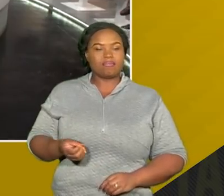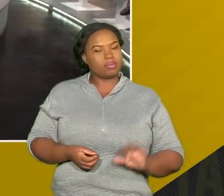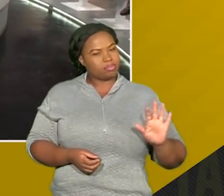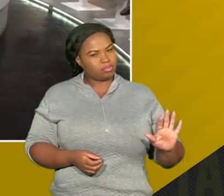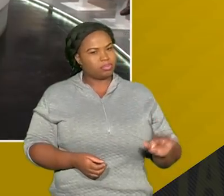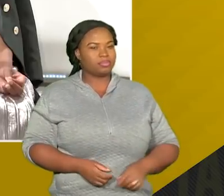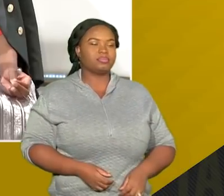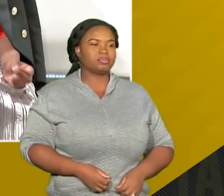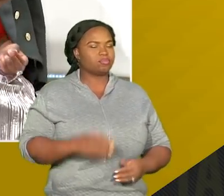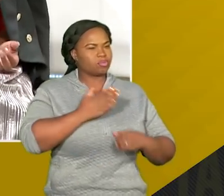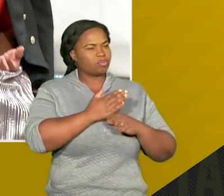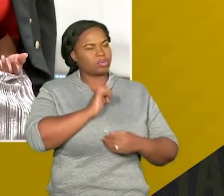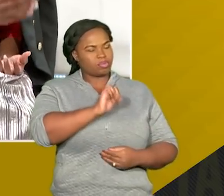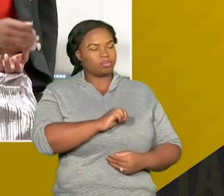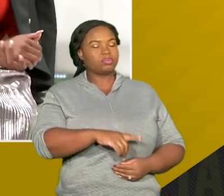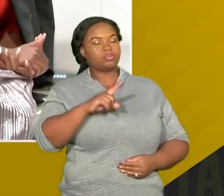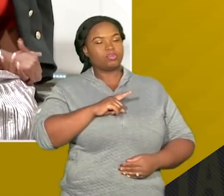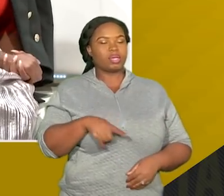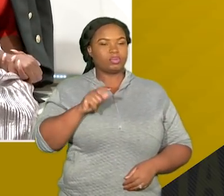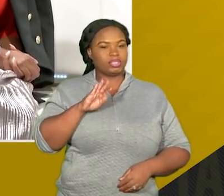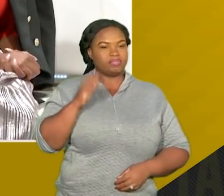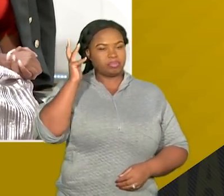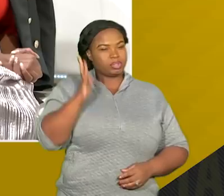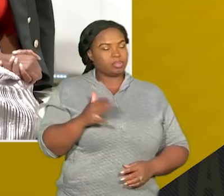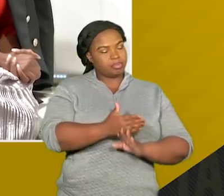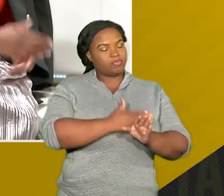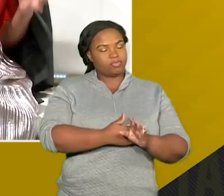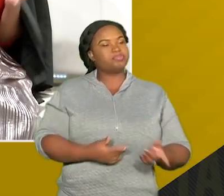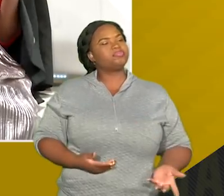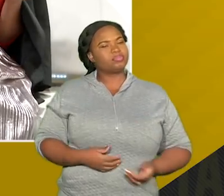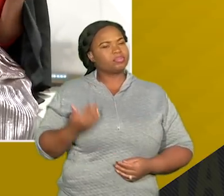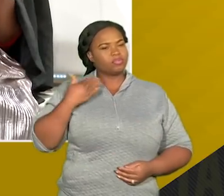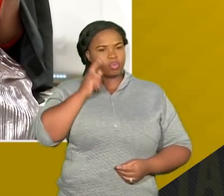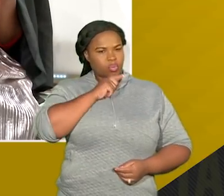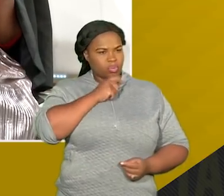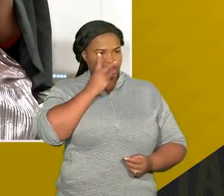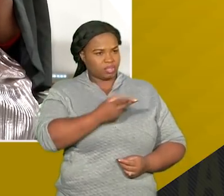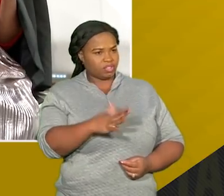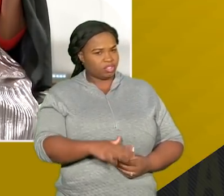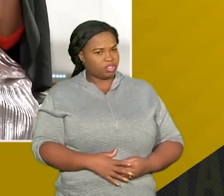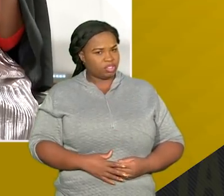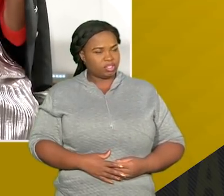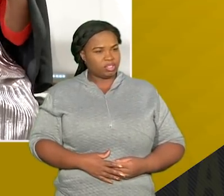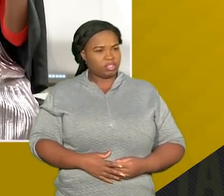in your line of work, sure. I mean, you were a TV presenter. Have you ever seen Muloi? No,